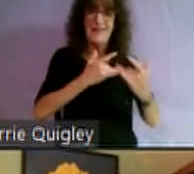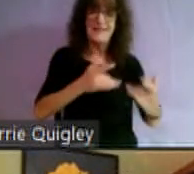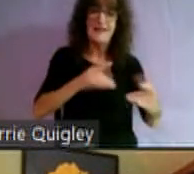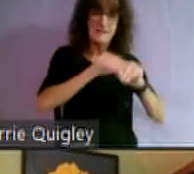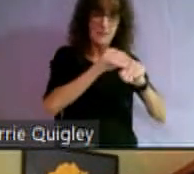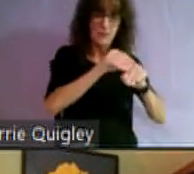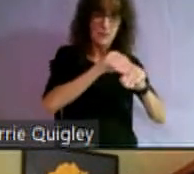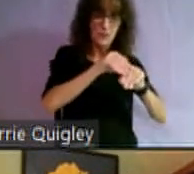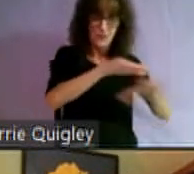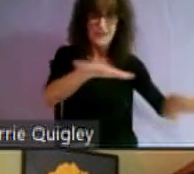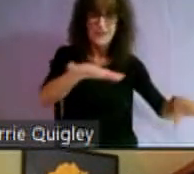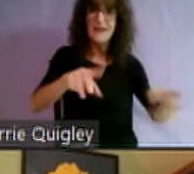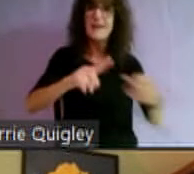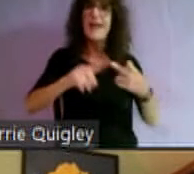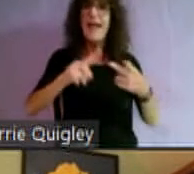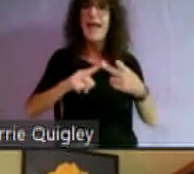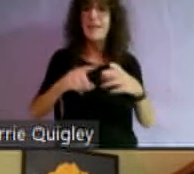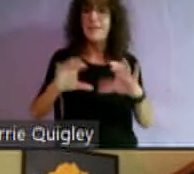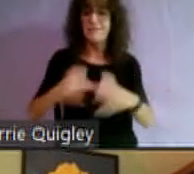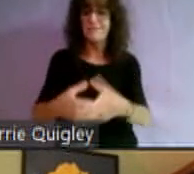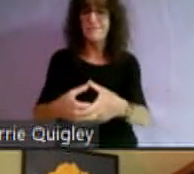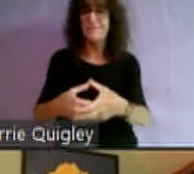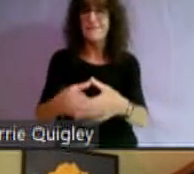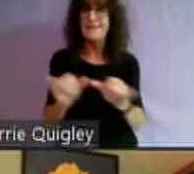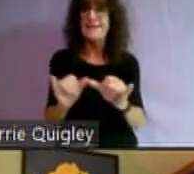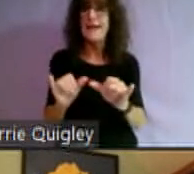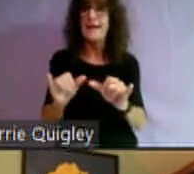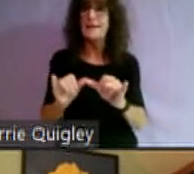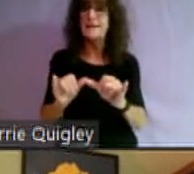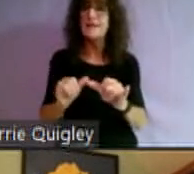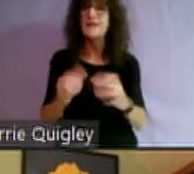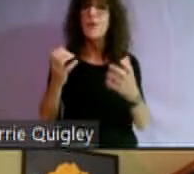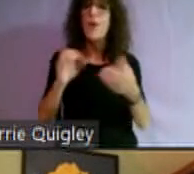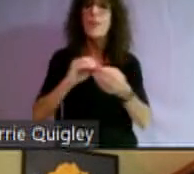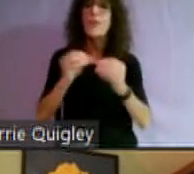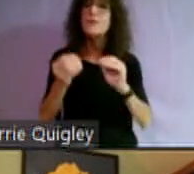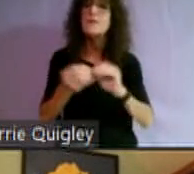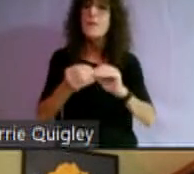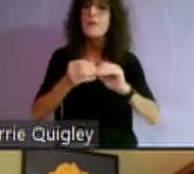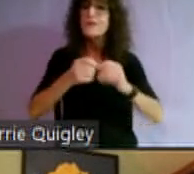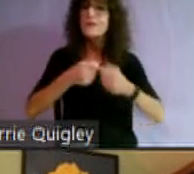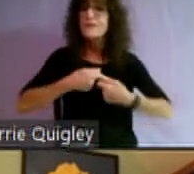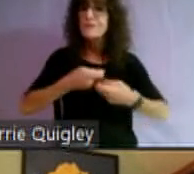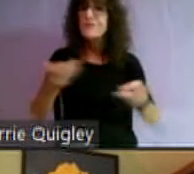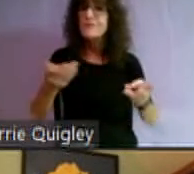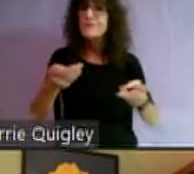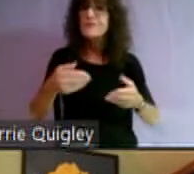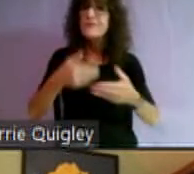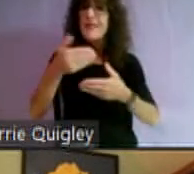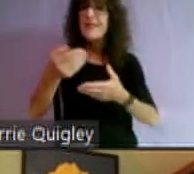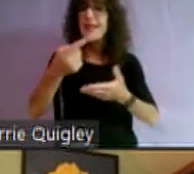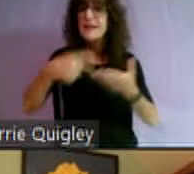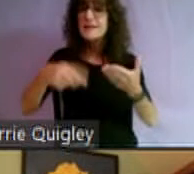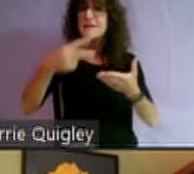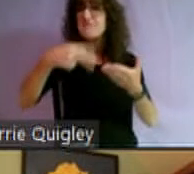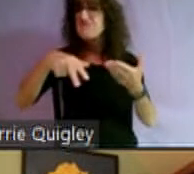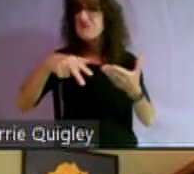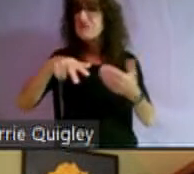size. So we're looking to have those metrics out in the next few weeks, um,